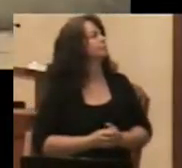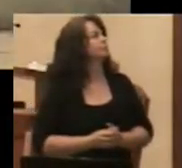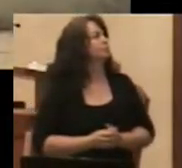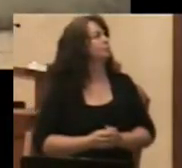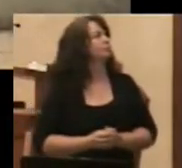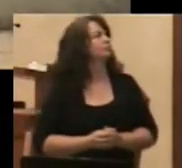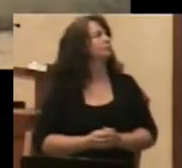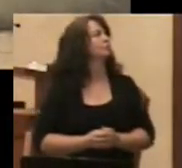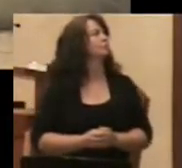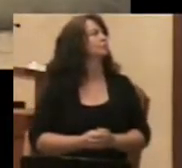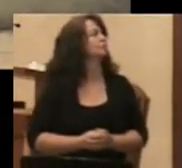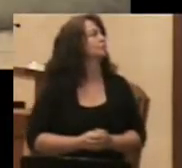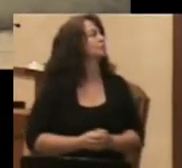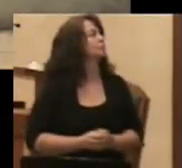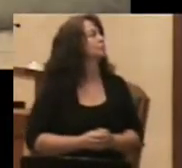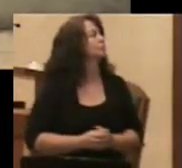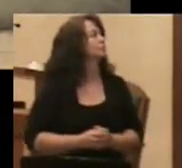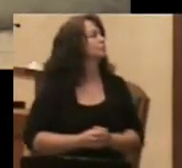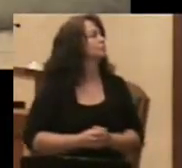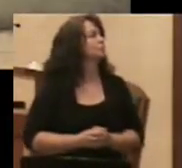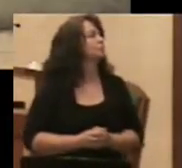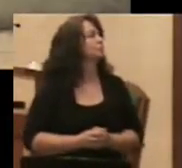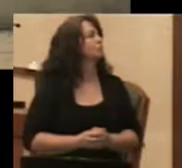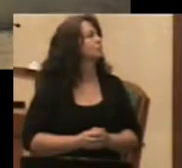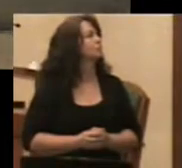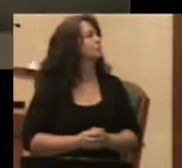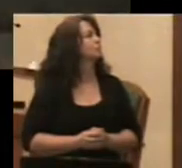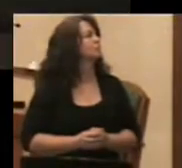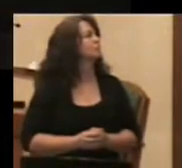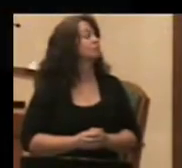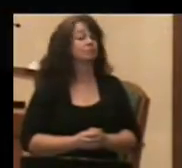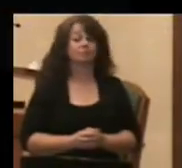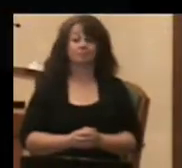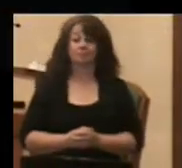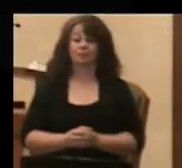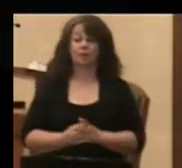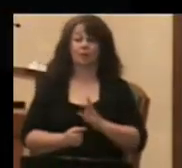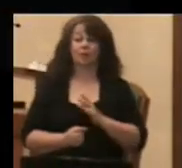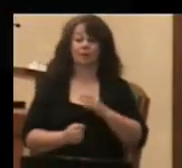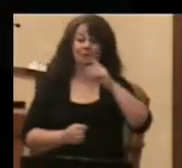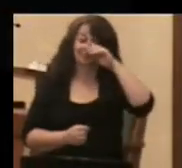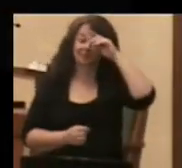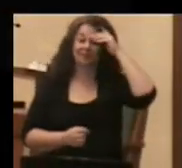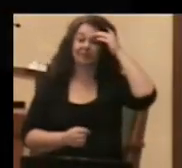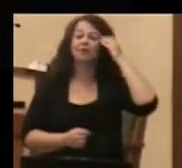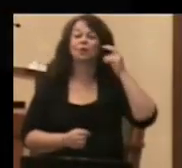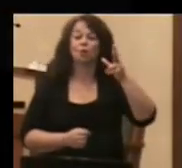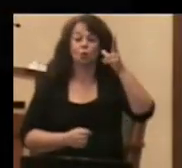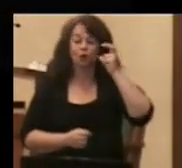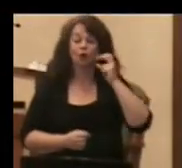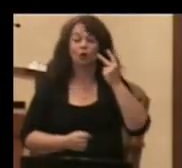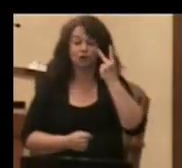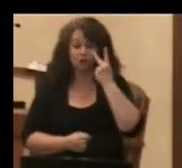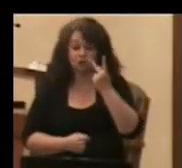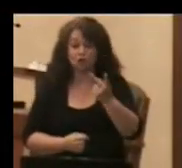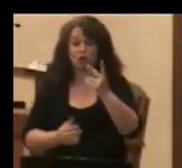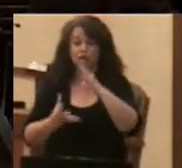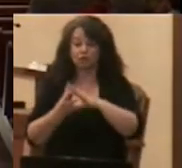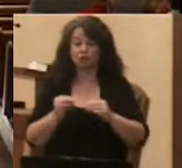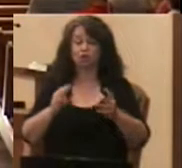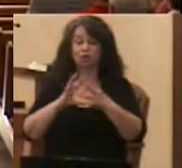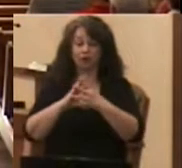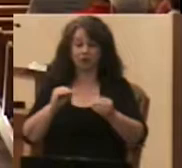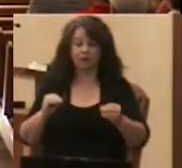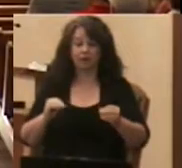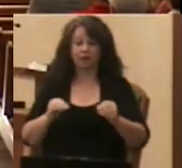So we heard and saw this story about how